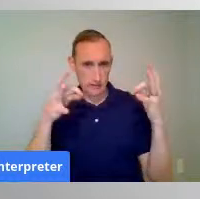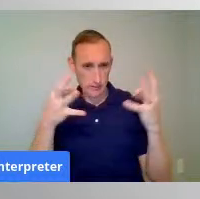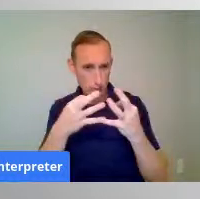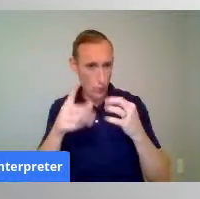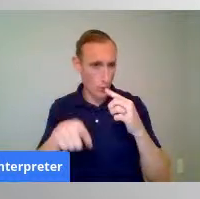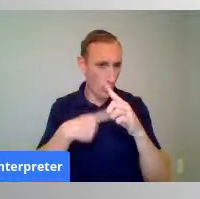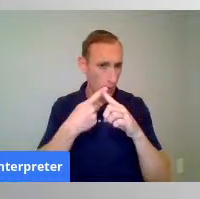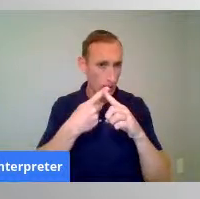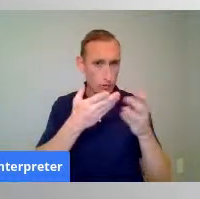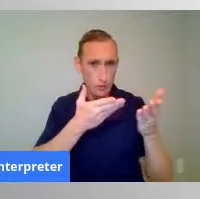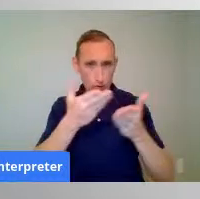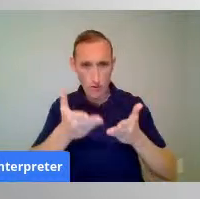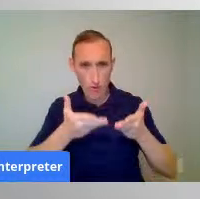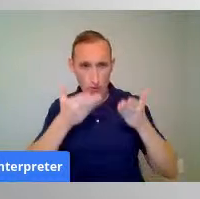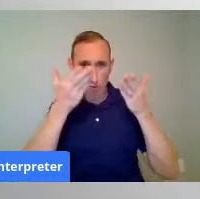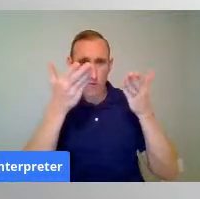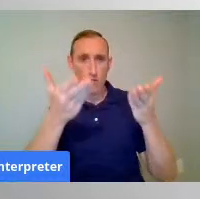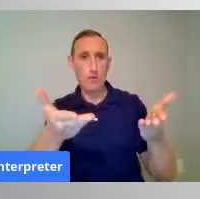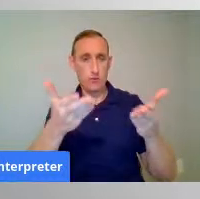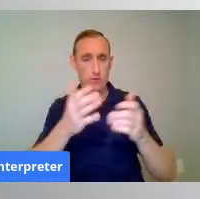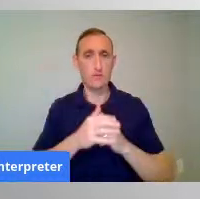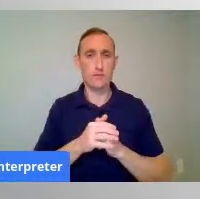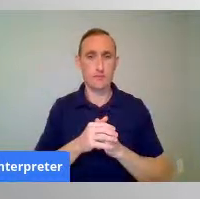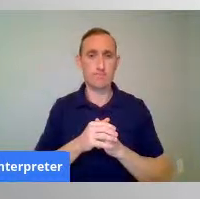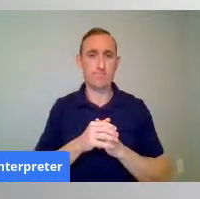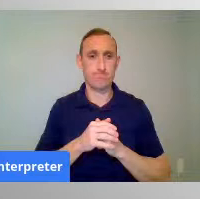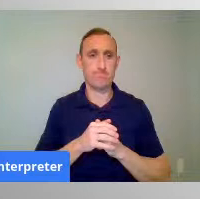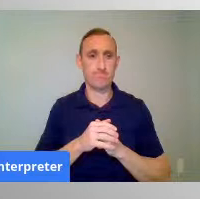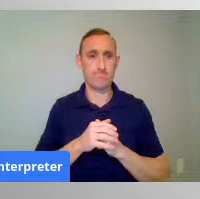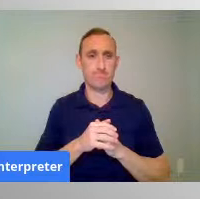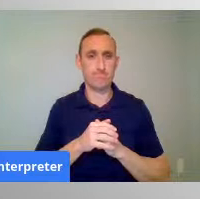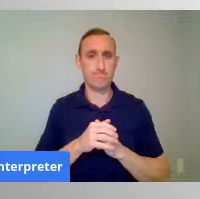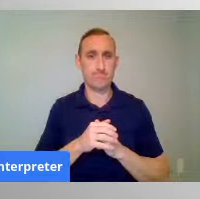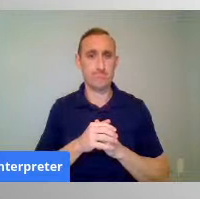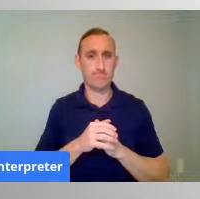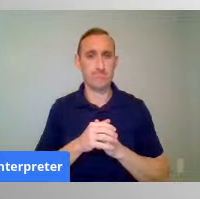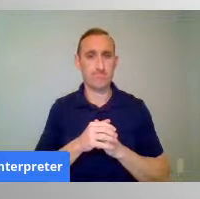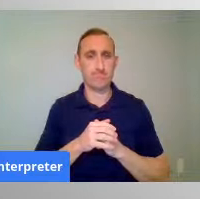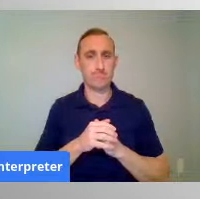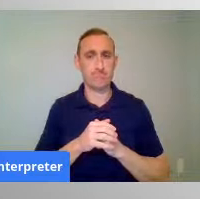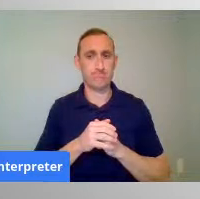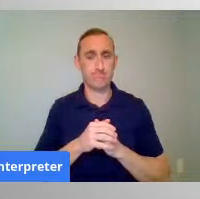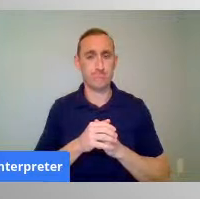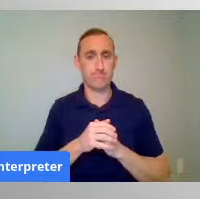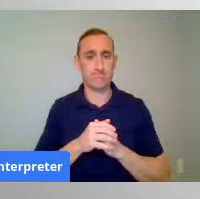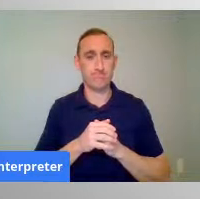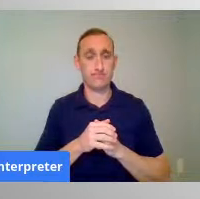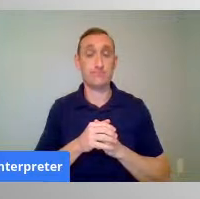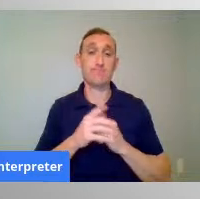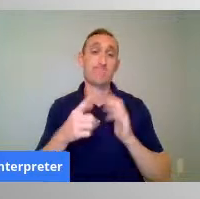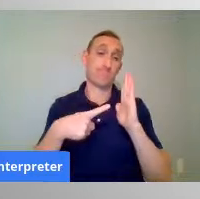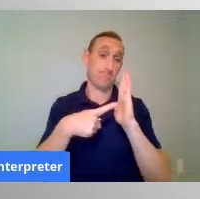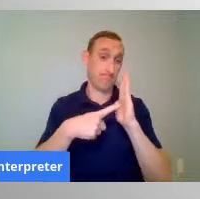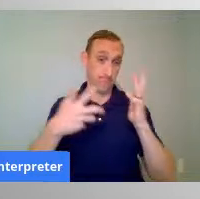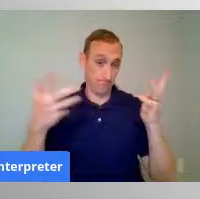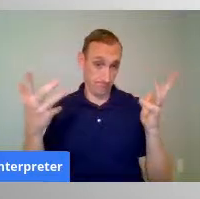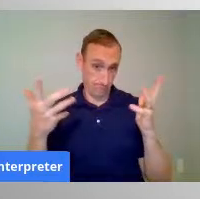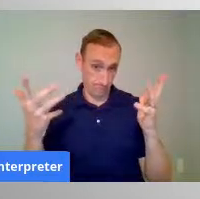them out of a perceived understanding of what families need. For